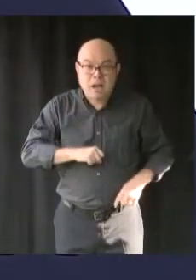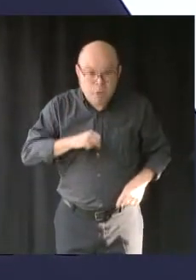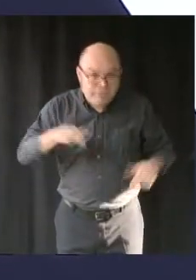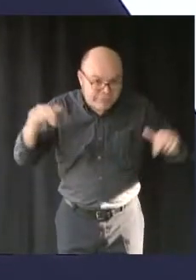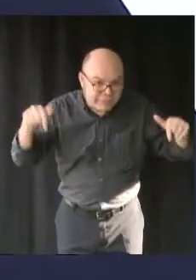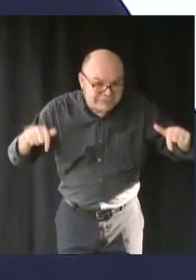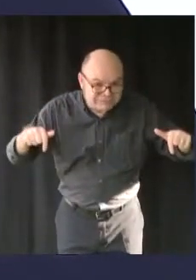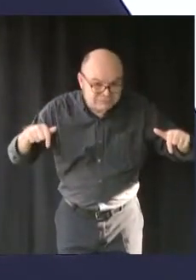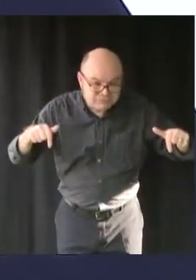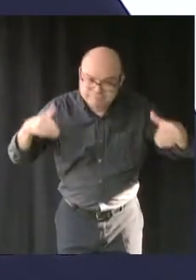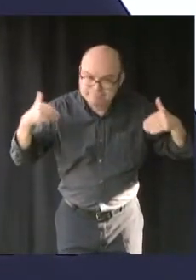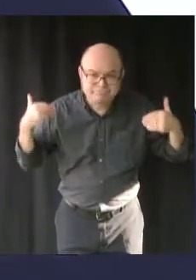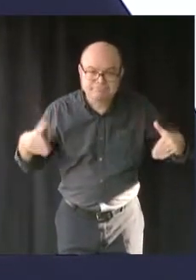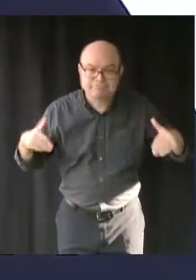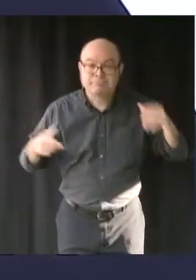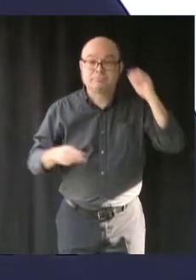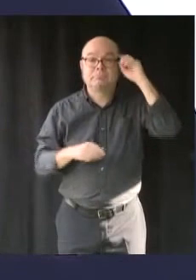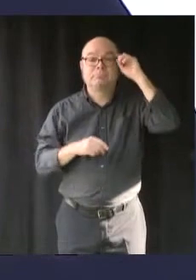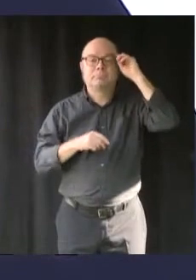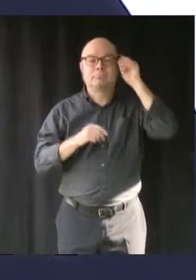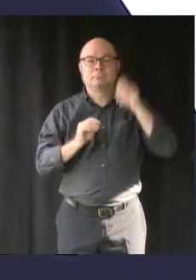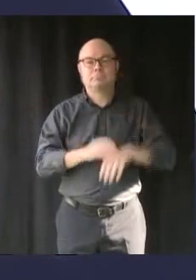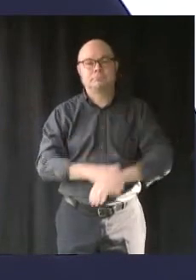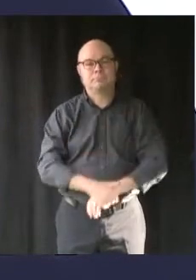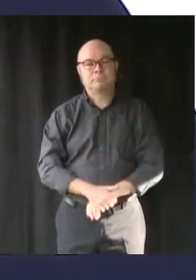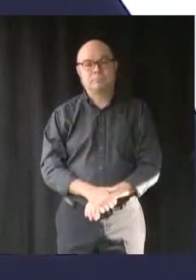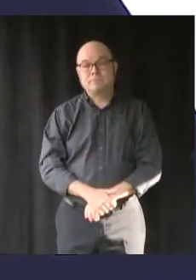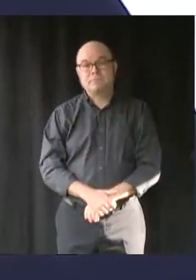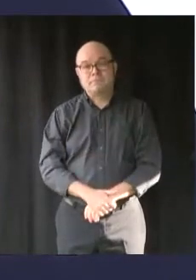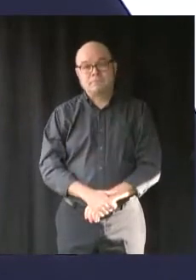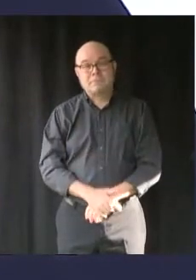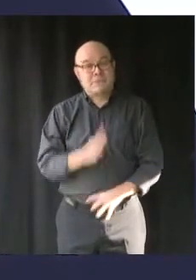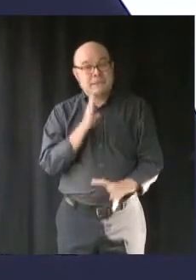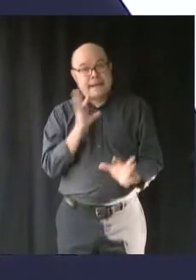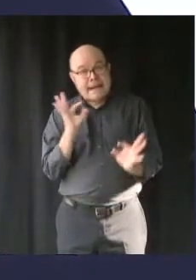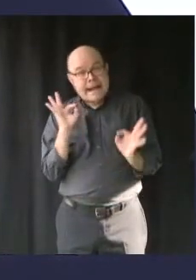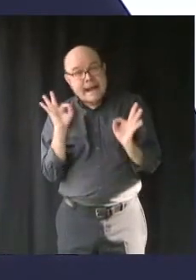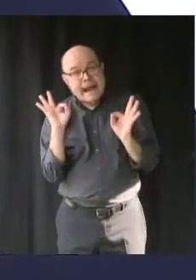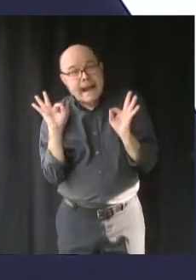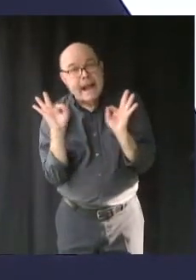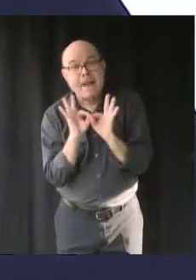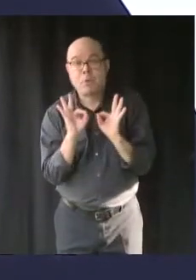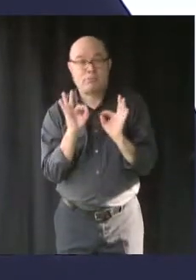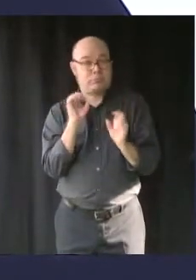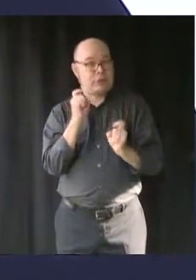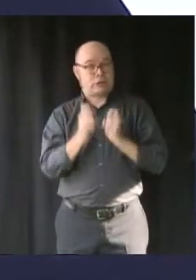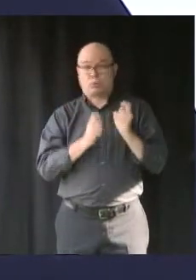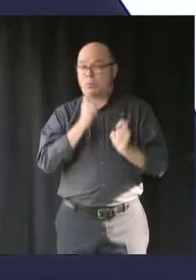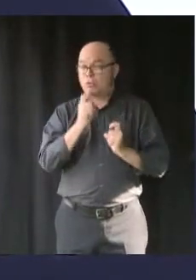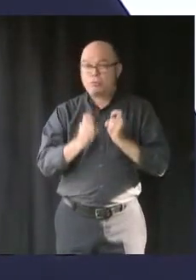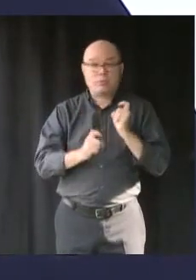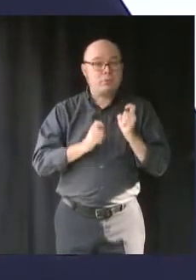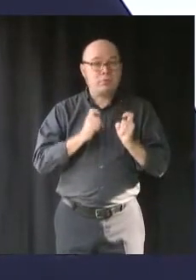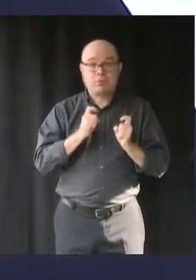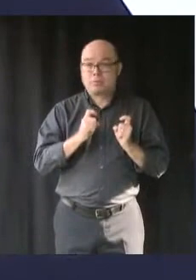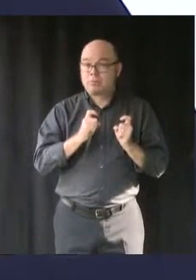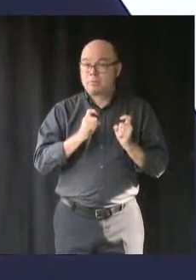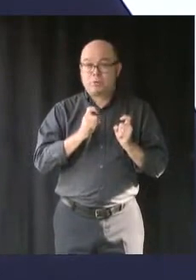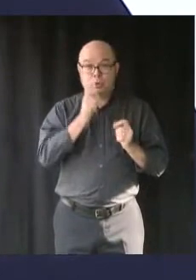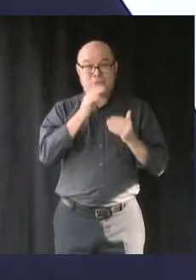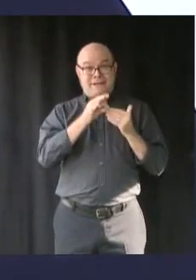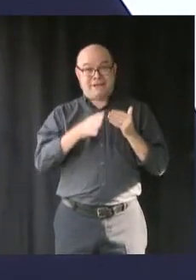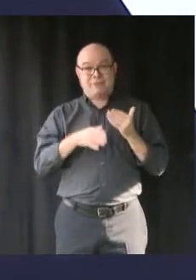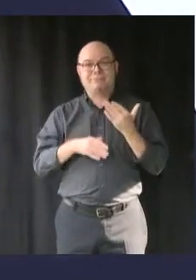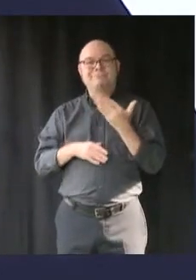contributions and human rights legacy of two of the giants of the United States Senate. And there is a third giant